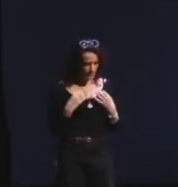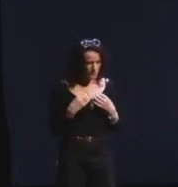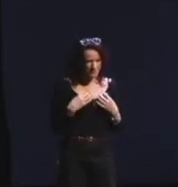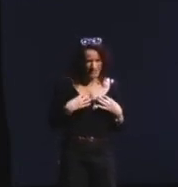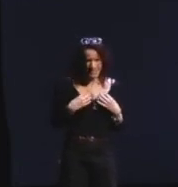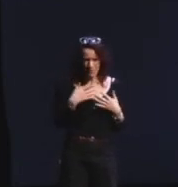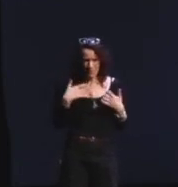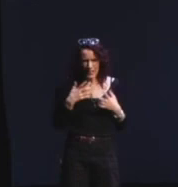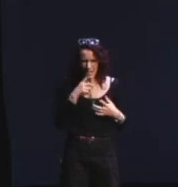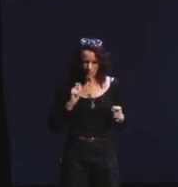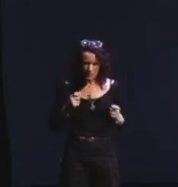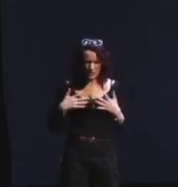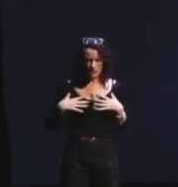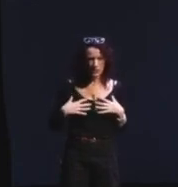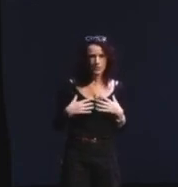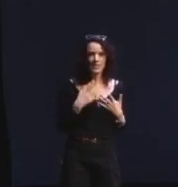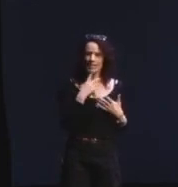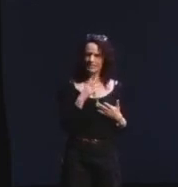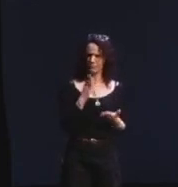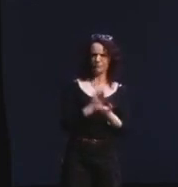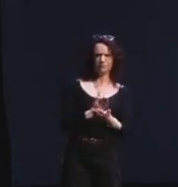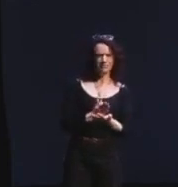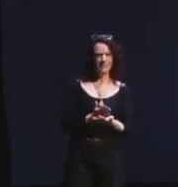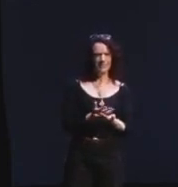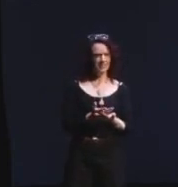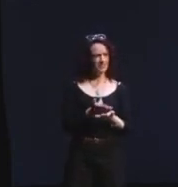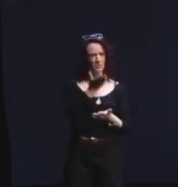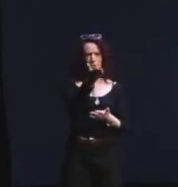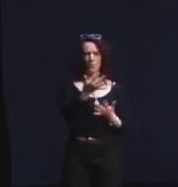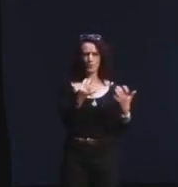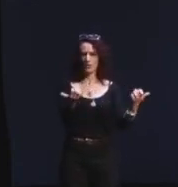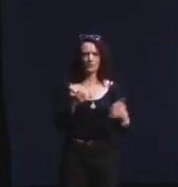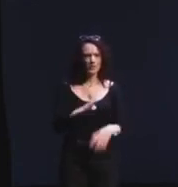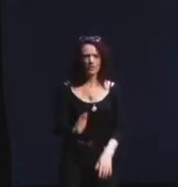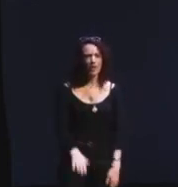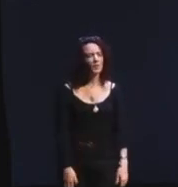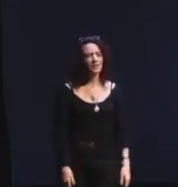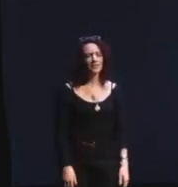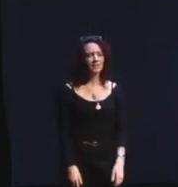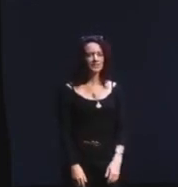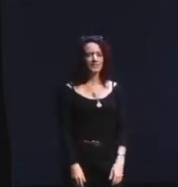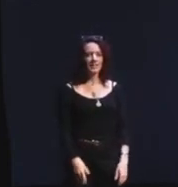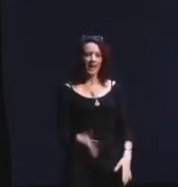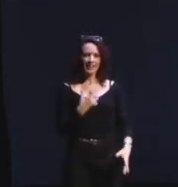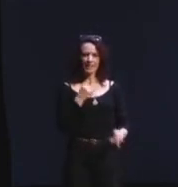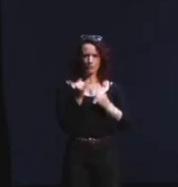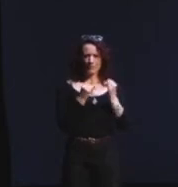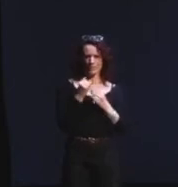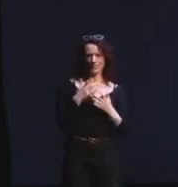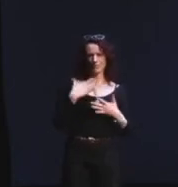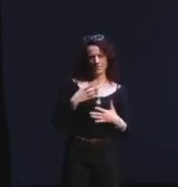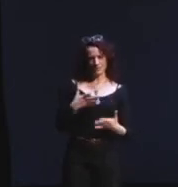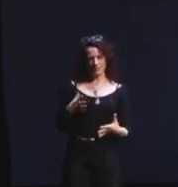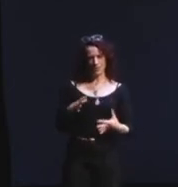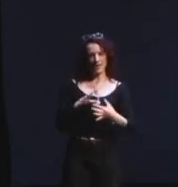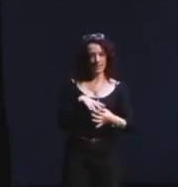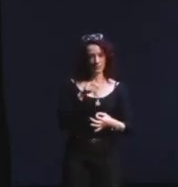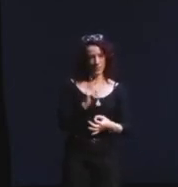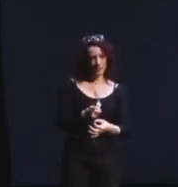I mean, are these things really necessary for us to be going to a concert? Well, not necessarily. So I think critically we need to be engaging with those